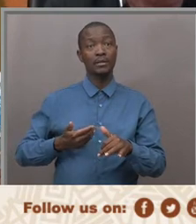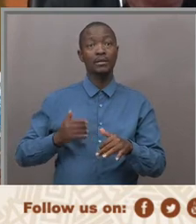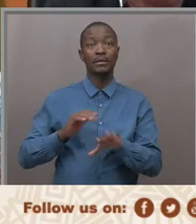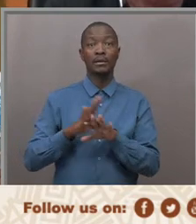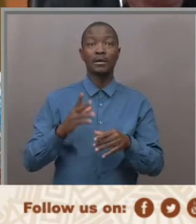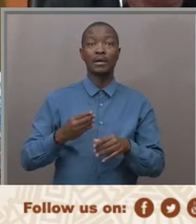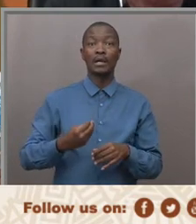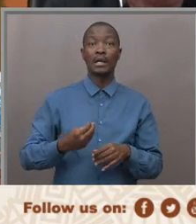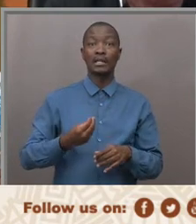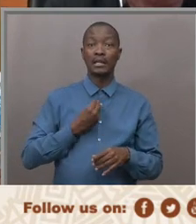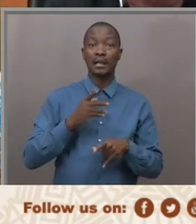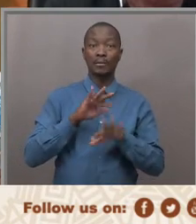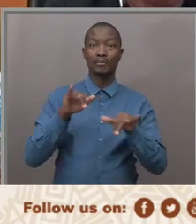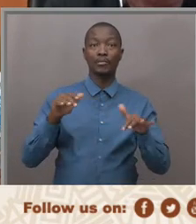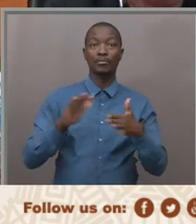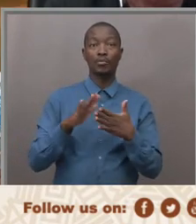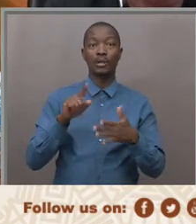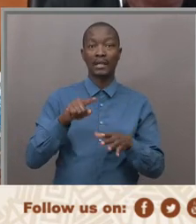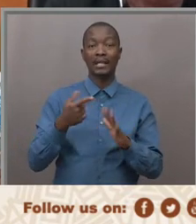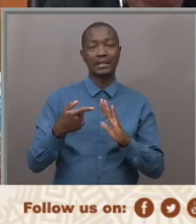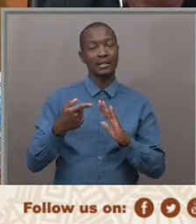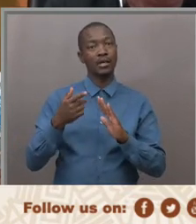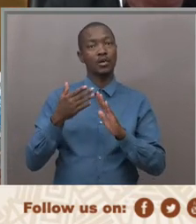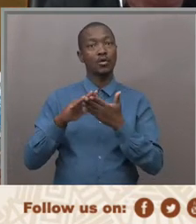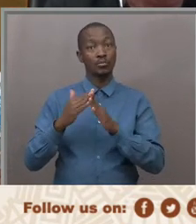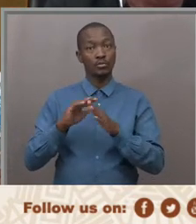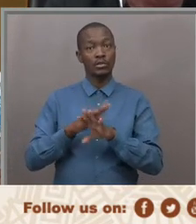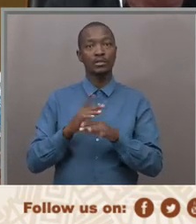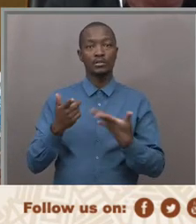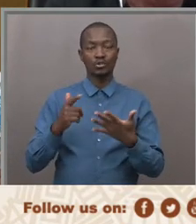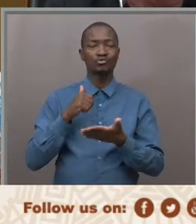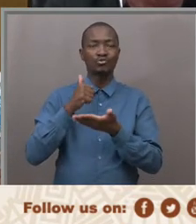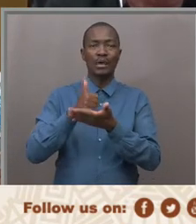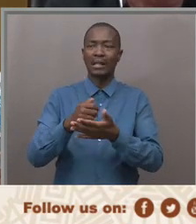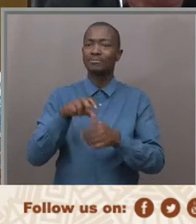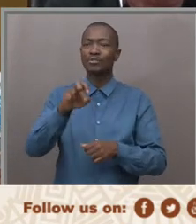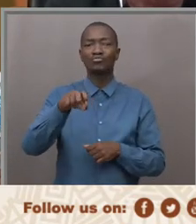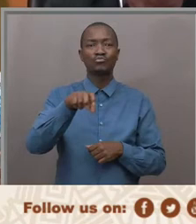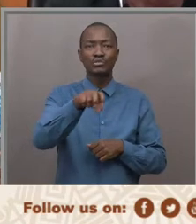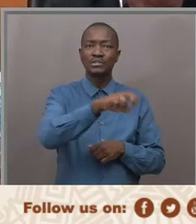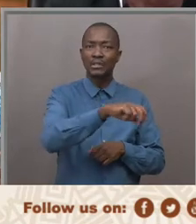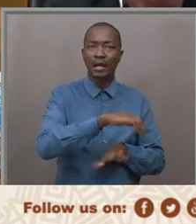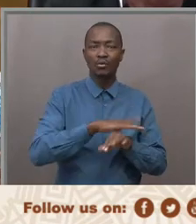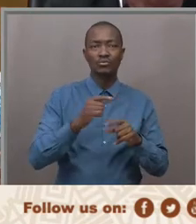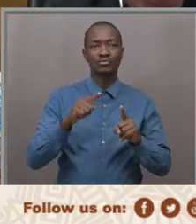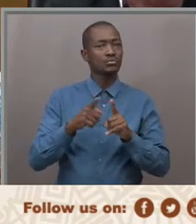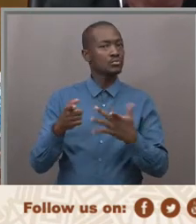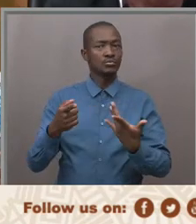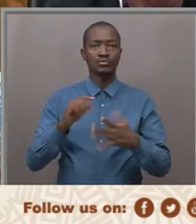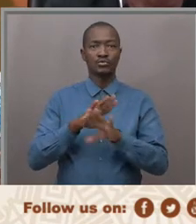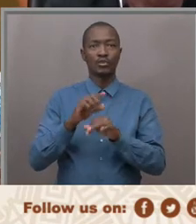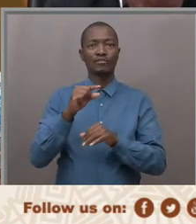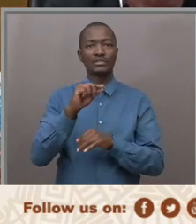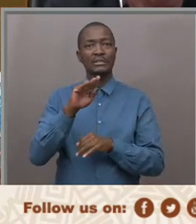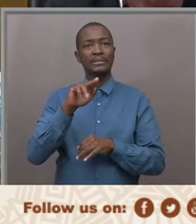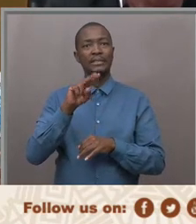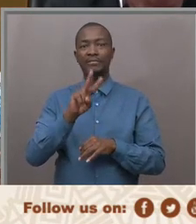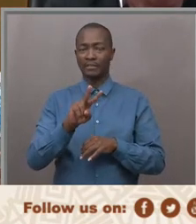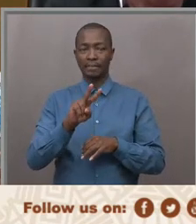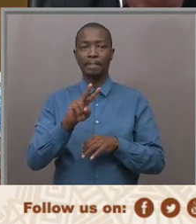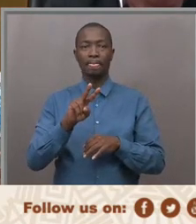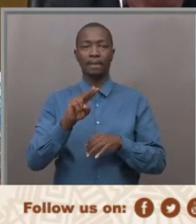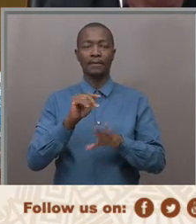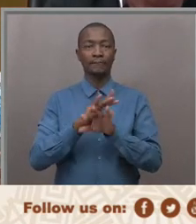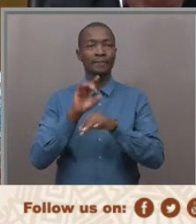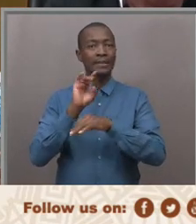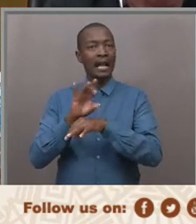the communities who are doing door-to-door work to help reach out to the victims of gender-based violence, advise